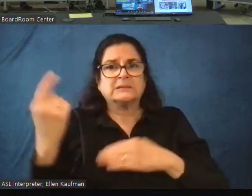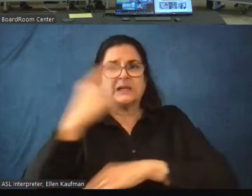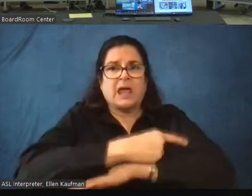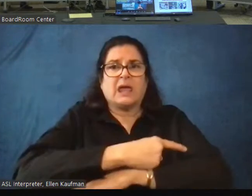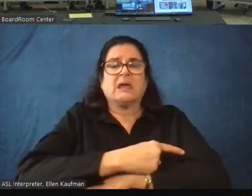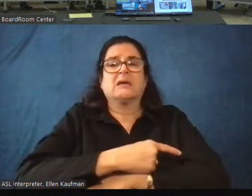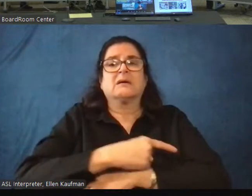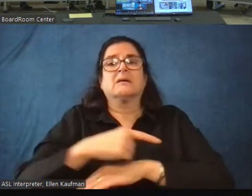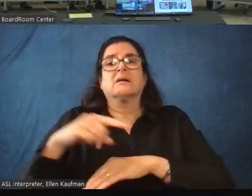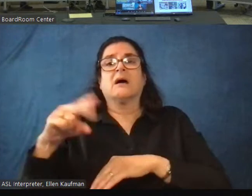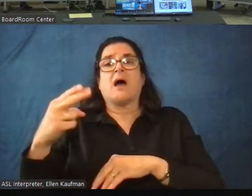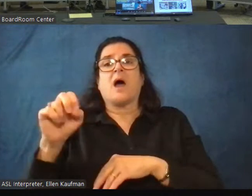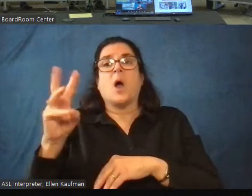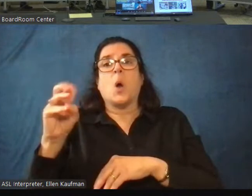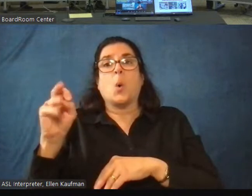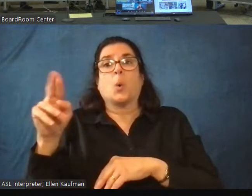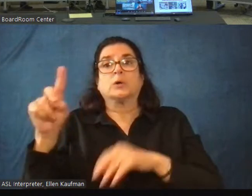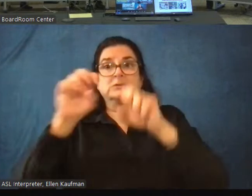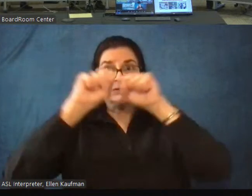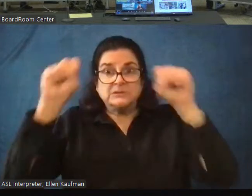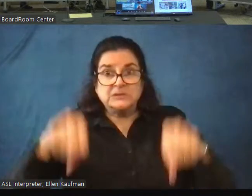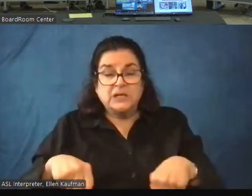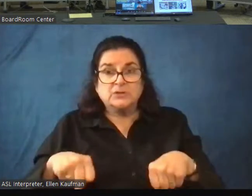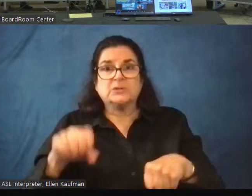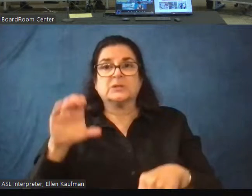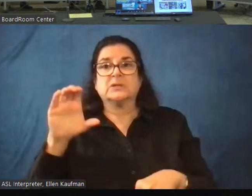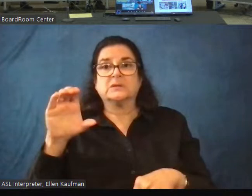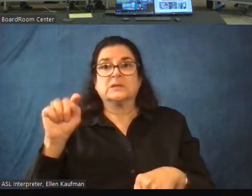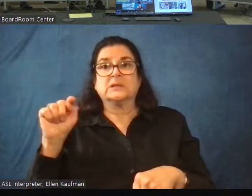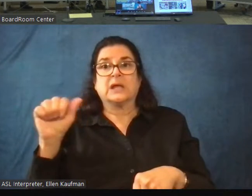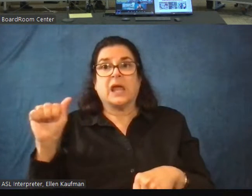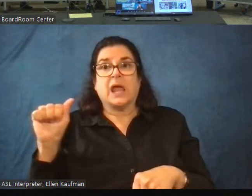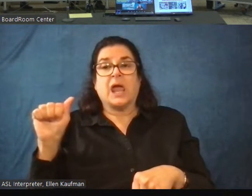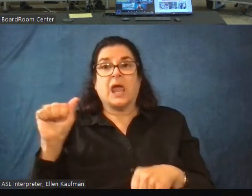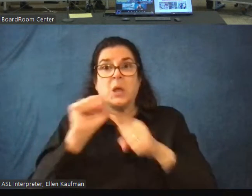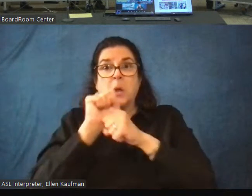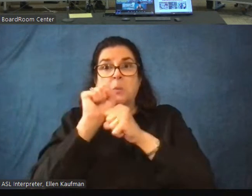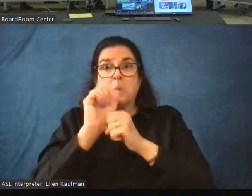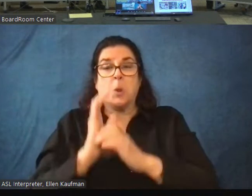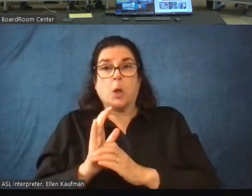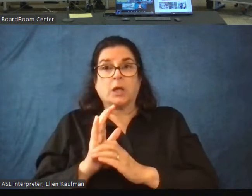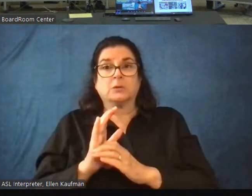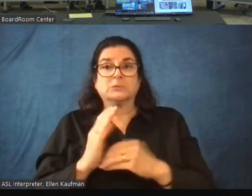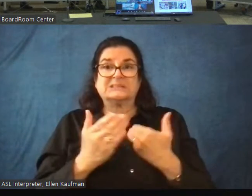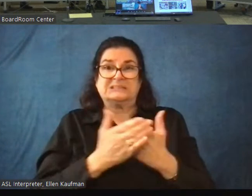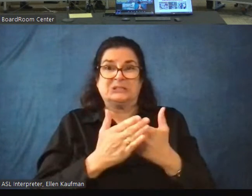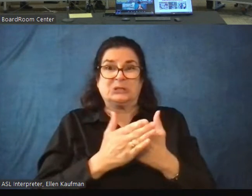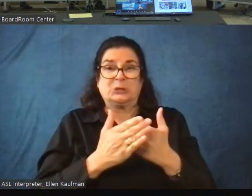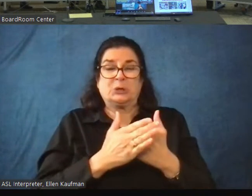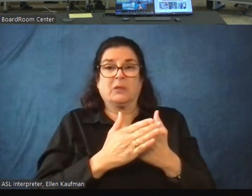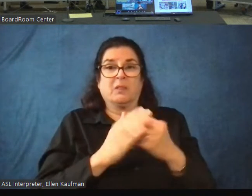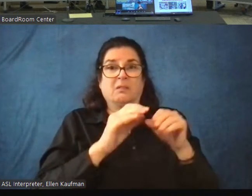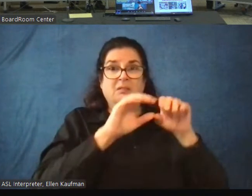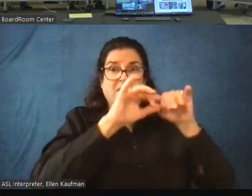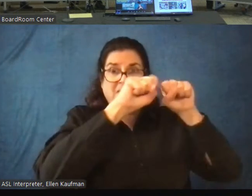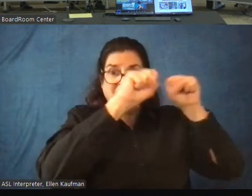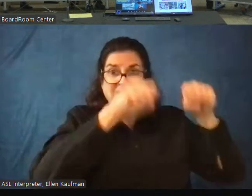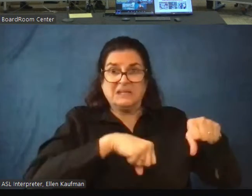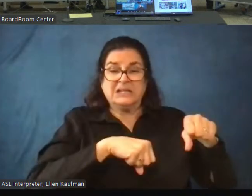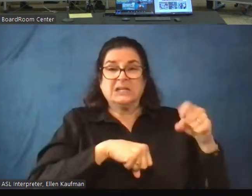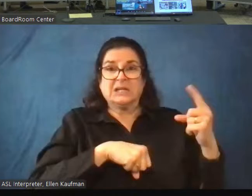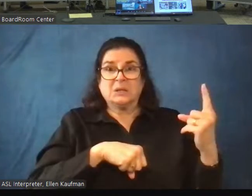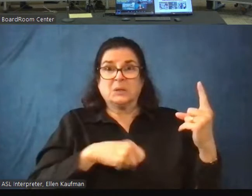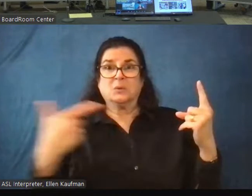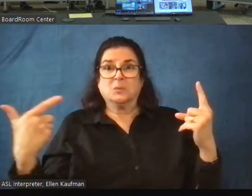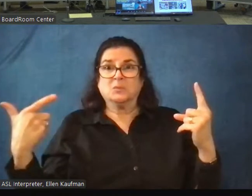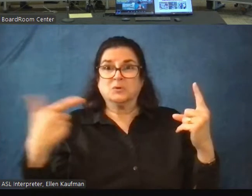a CTA employee was shot right outside of our facility. I want you to know that I've since